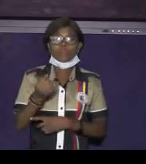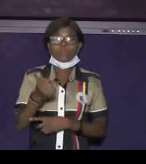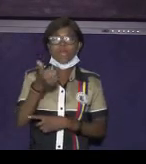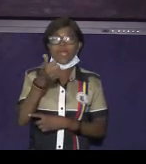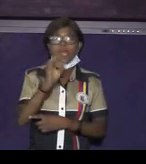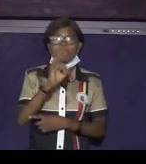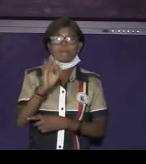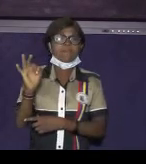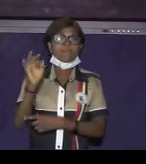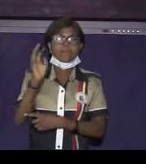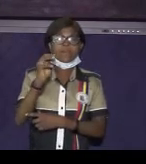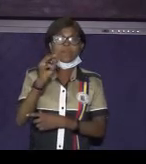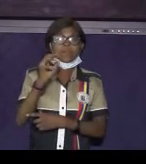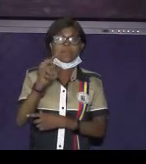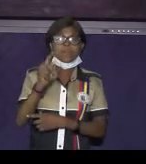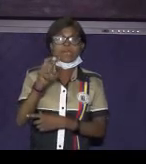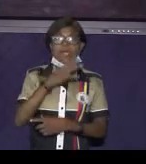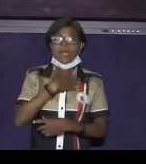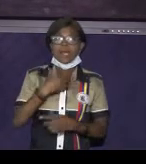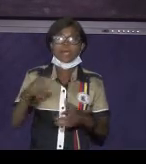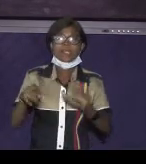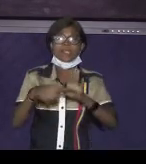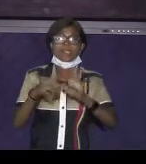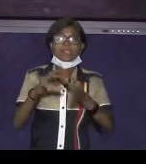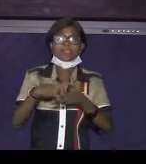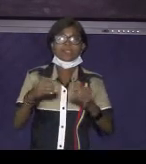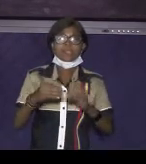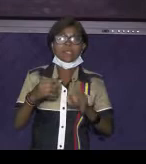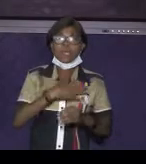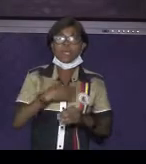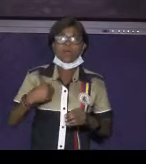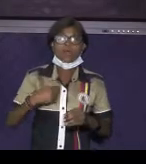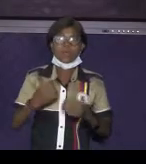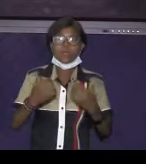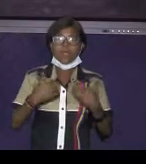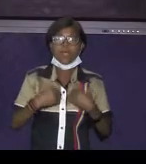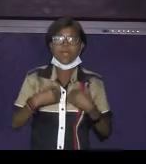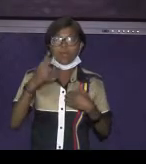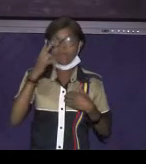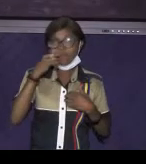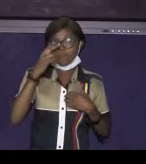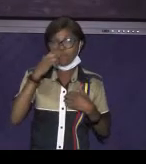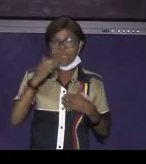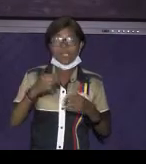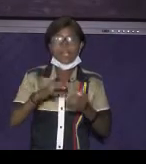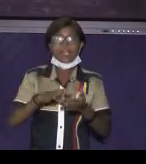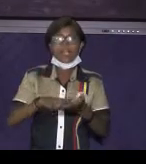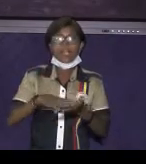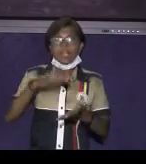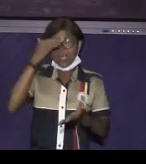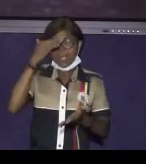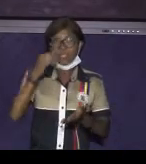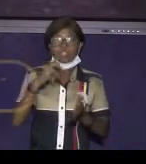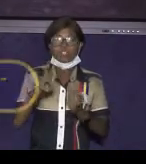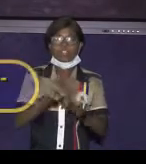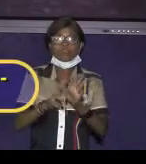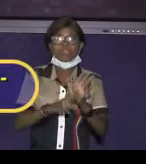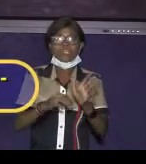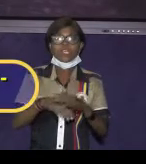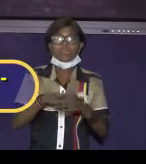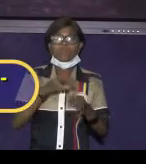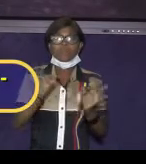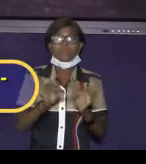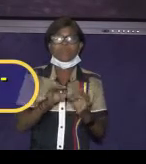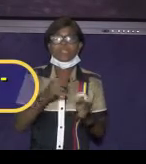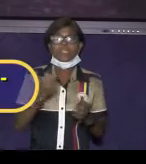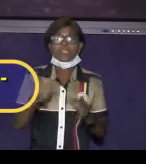the use of affirmative and negative sentences. And we had fun learning the rules in